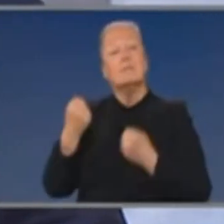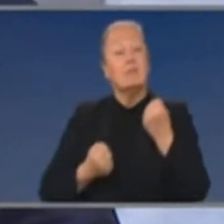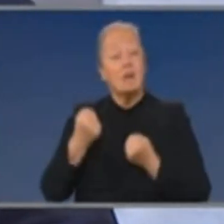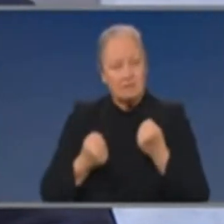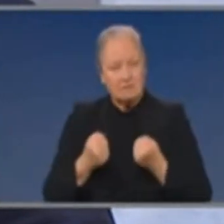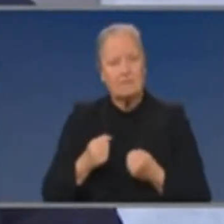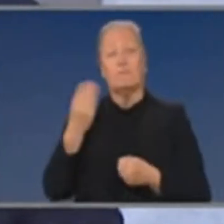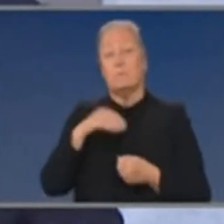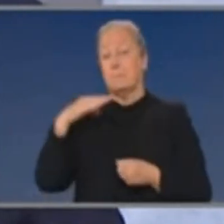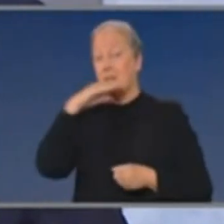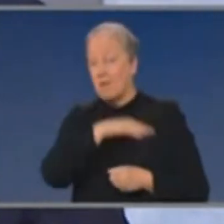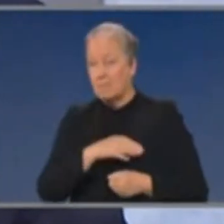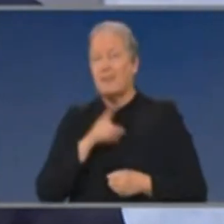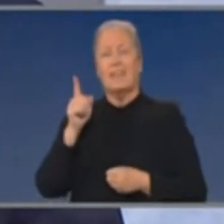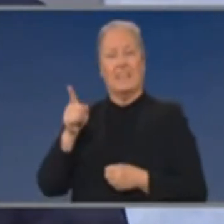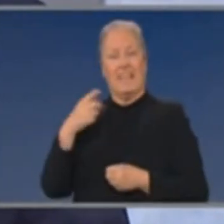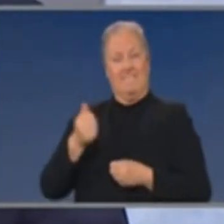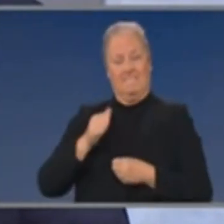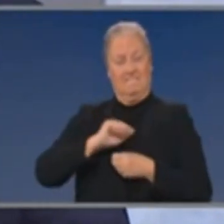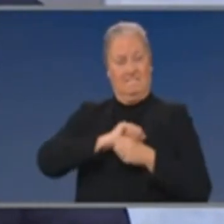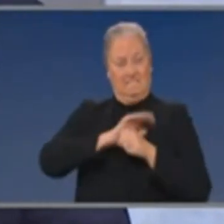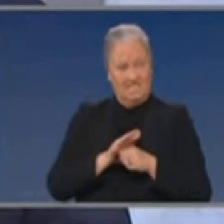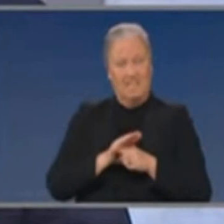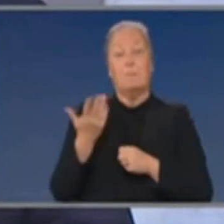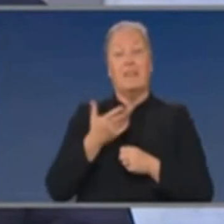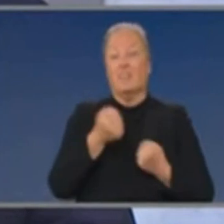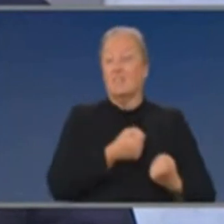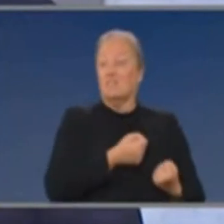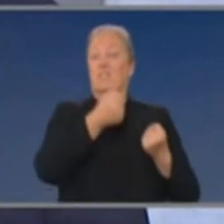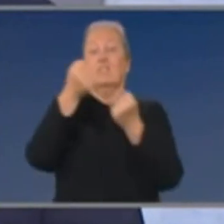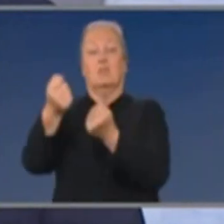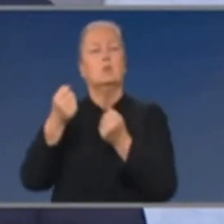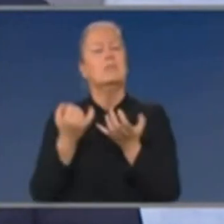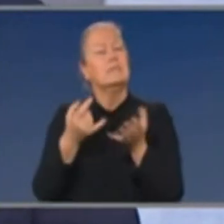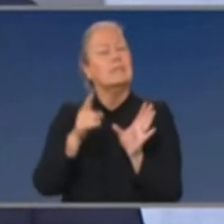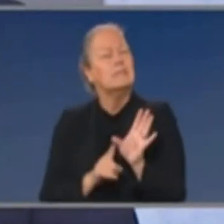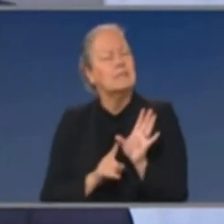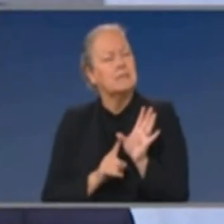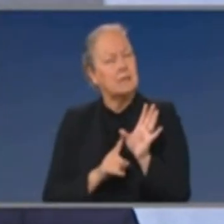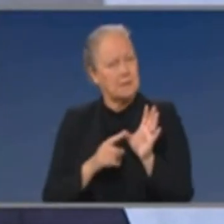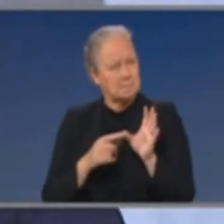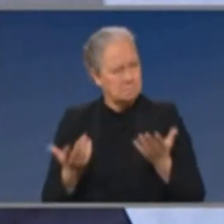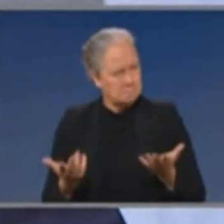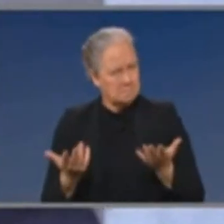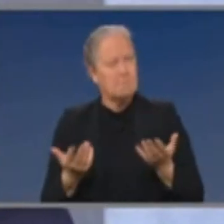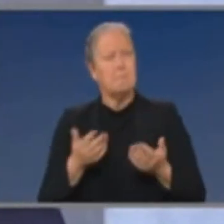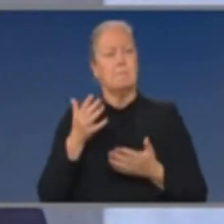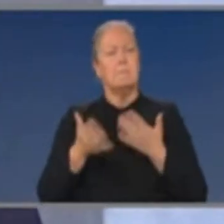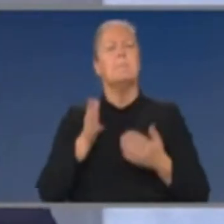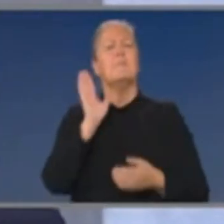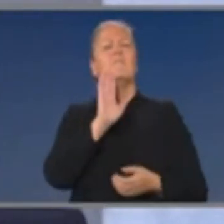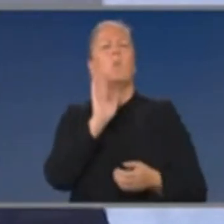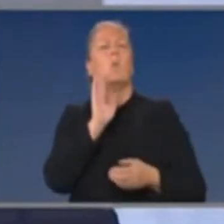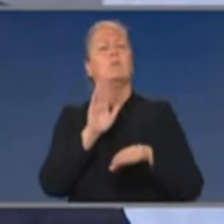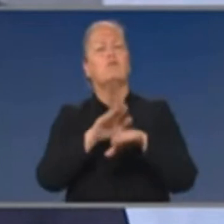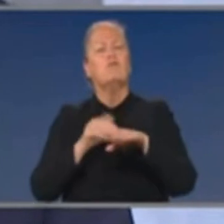the virus to the Crossroads Hotel. Now, truck drivers are exempt from border closures. Should they be subject to a new public health